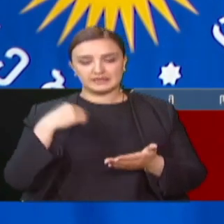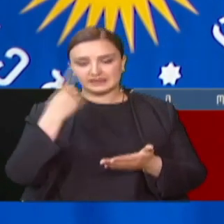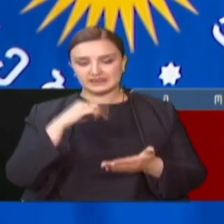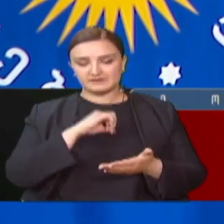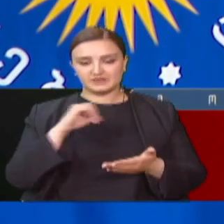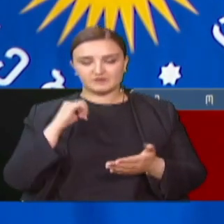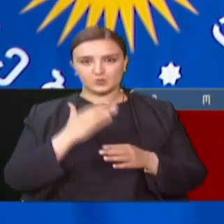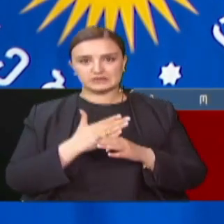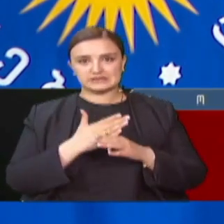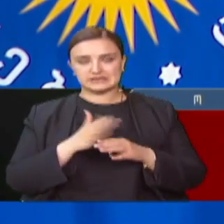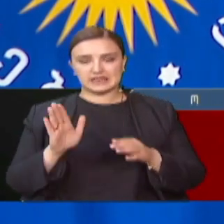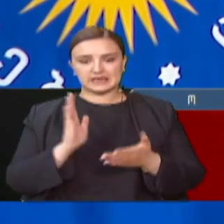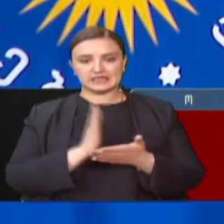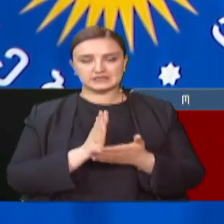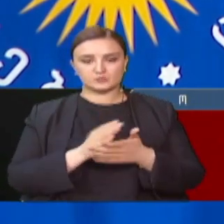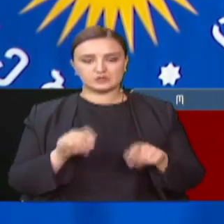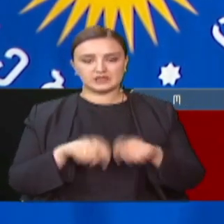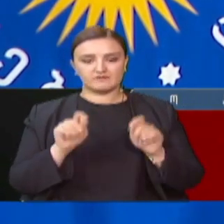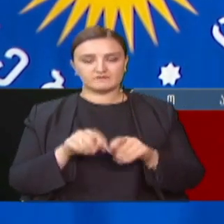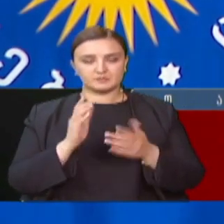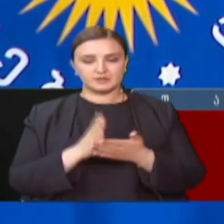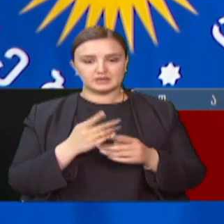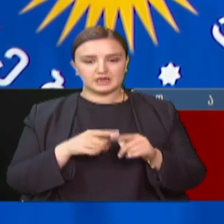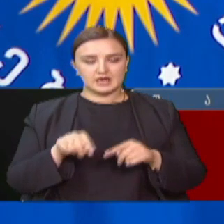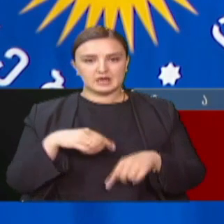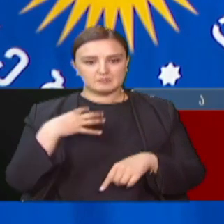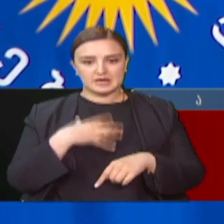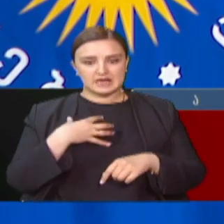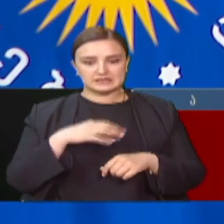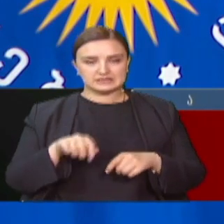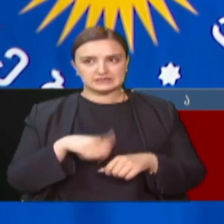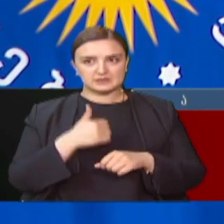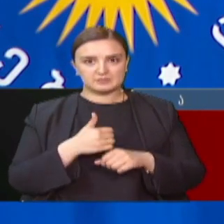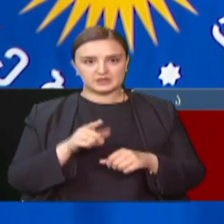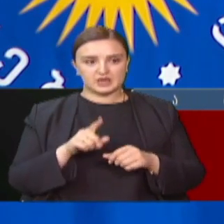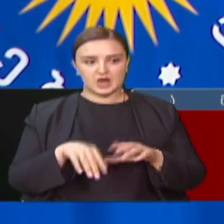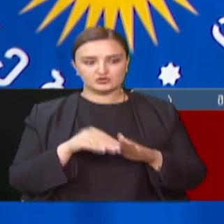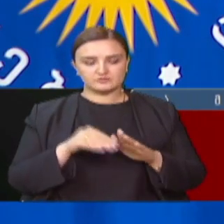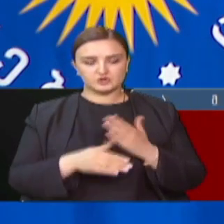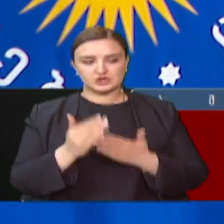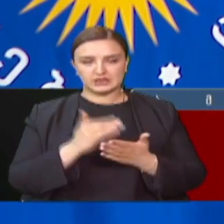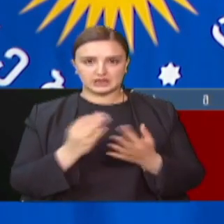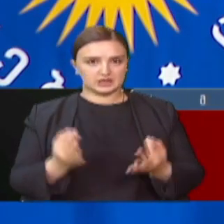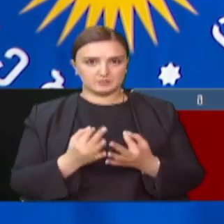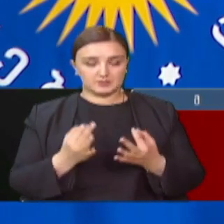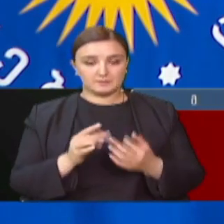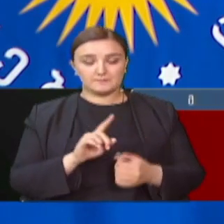Individual, Isolire, Bullets, Halki, Arcebul, Dargo, Arcebul, Samas, Arcebiti, Zegaulin, Archone, Bichede, Kanada, Gaushire, Bitara,